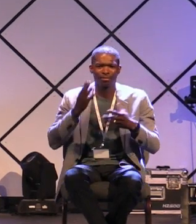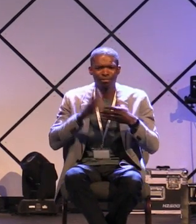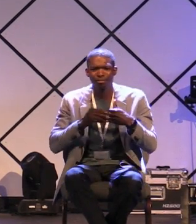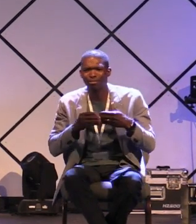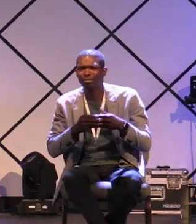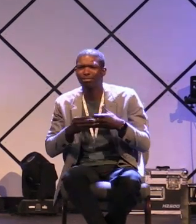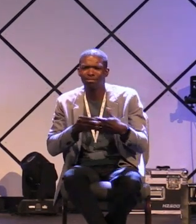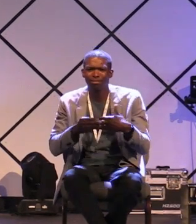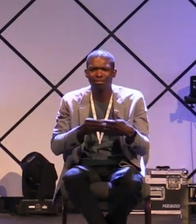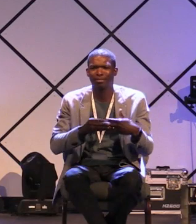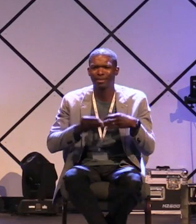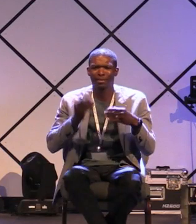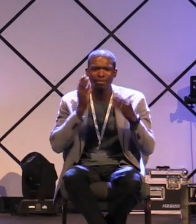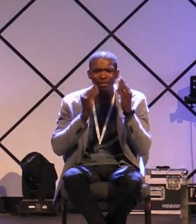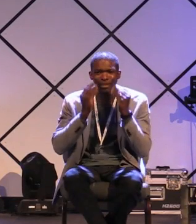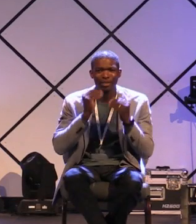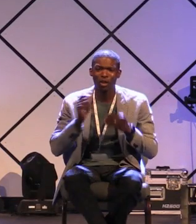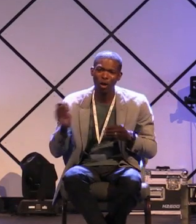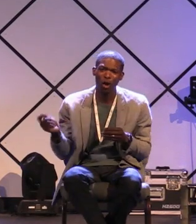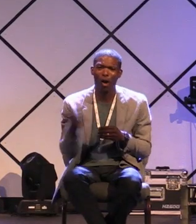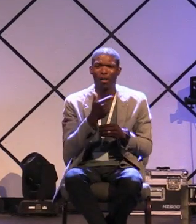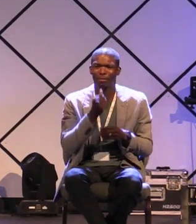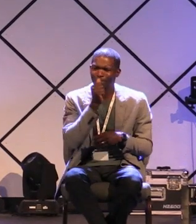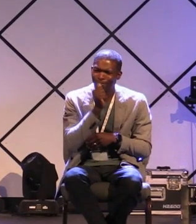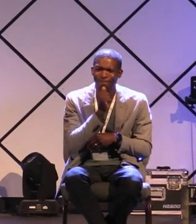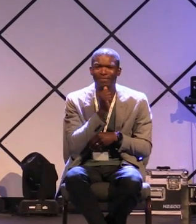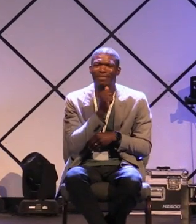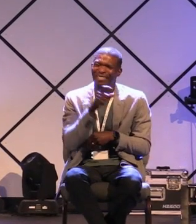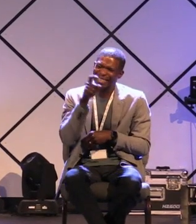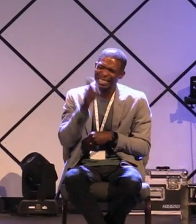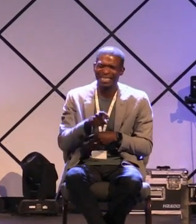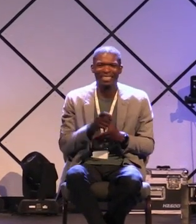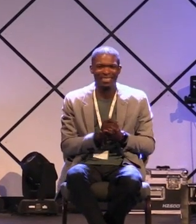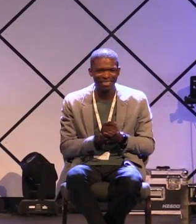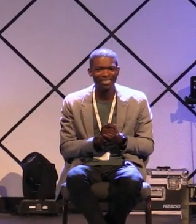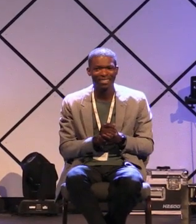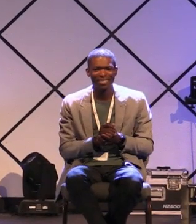we could not do without. Thank you guys so much.